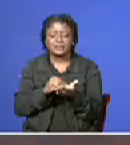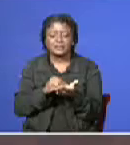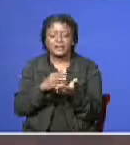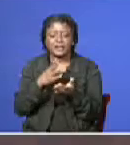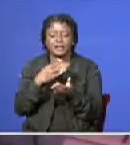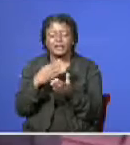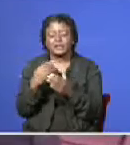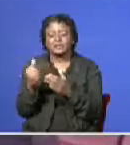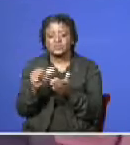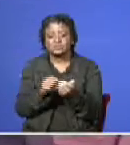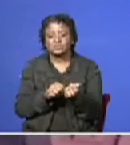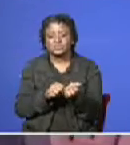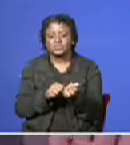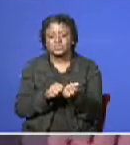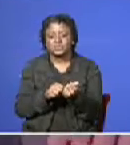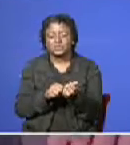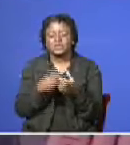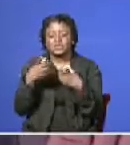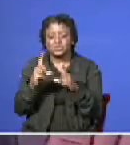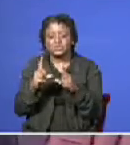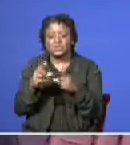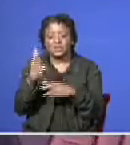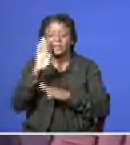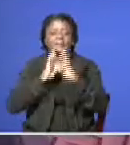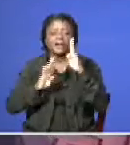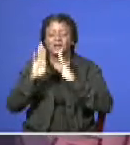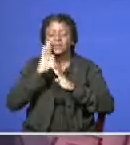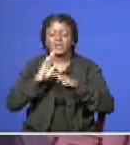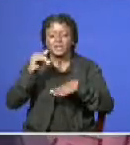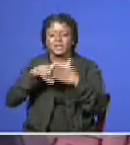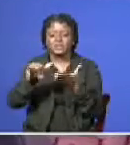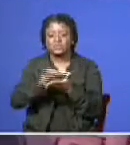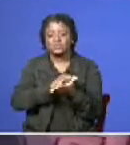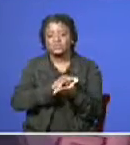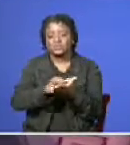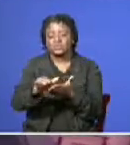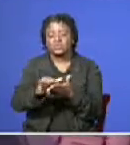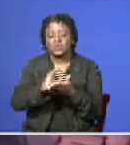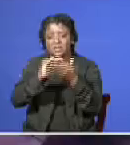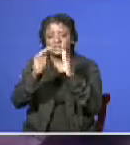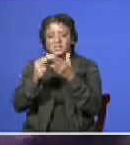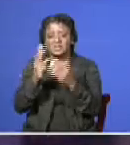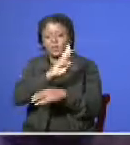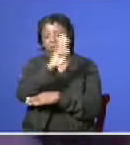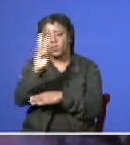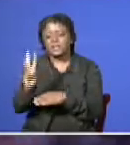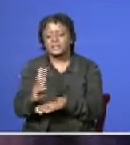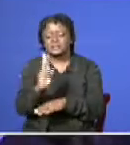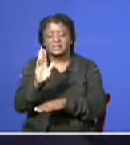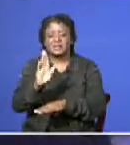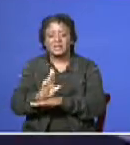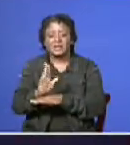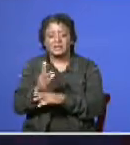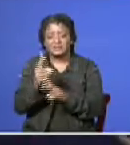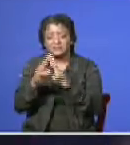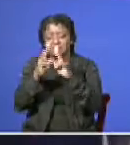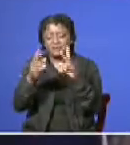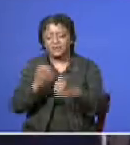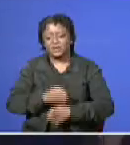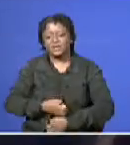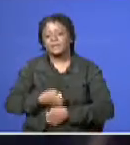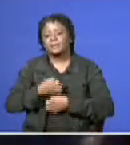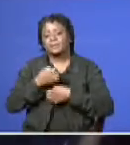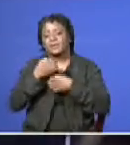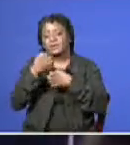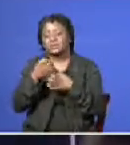Legacy Award during its gala banquet at the Pierre Hotel in New York City Wednesday night. It was a very emotional and passionate